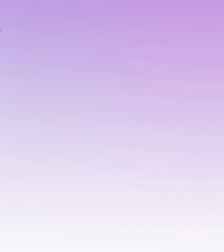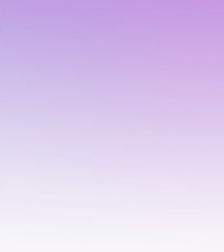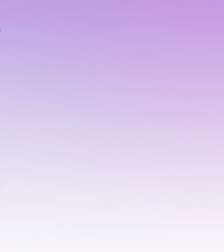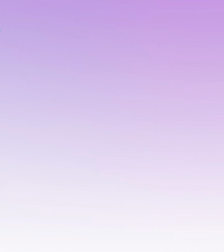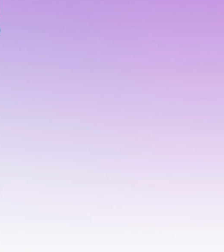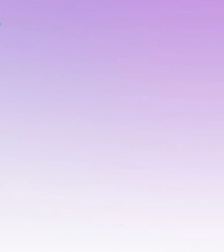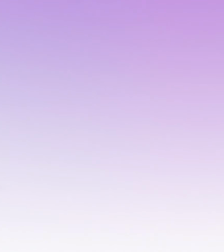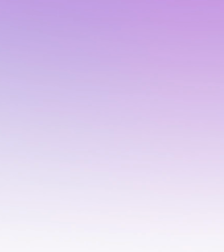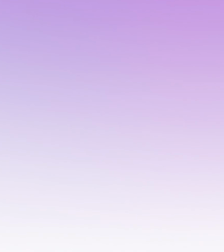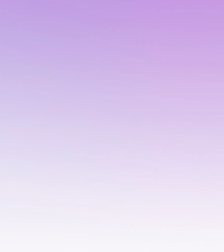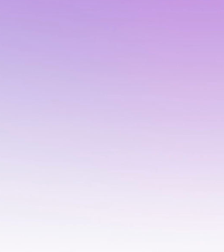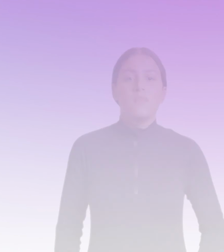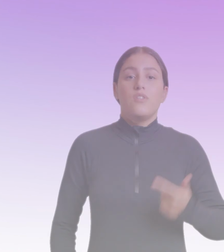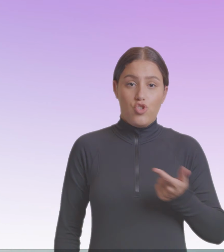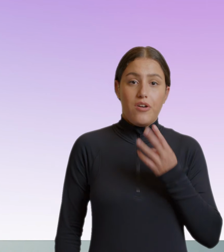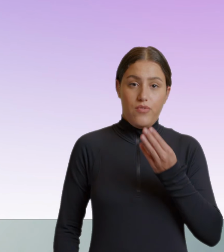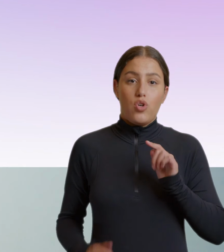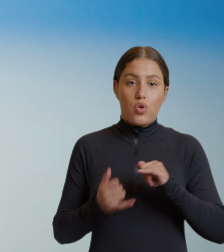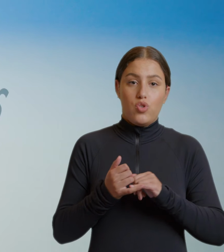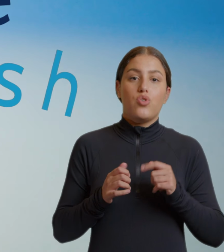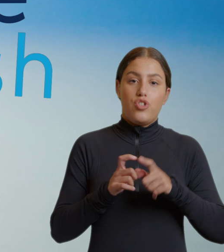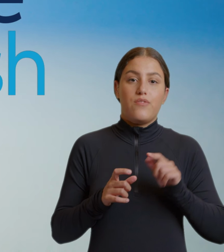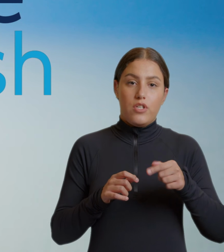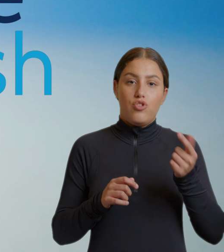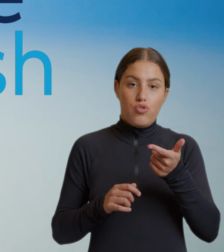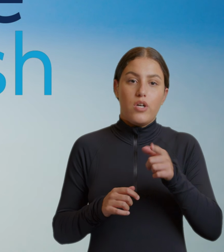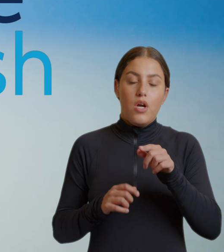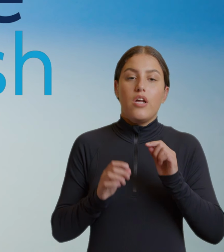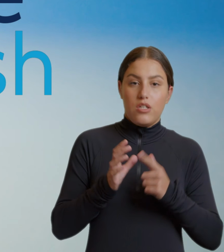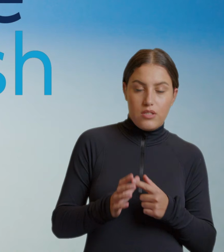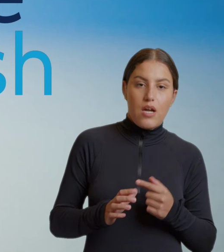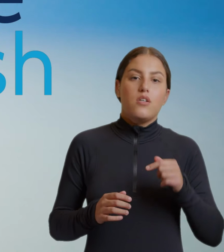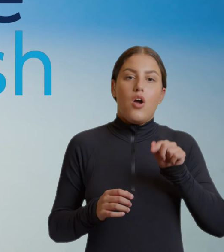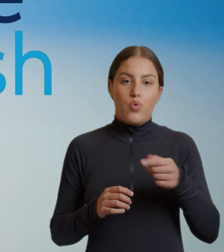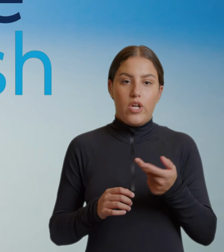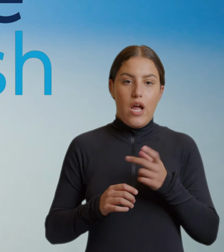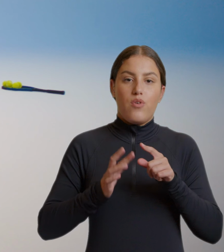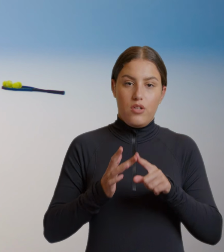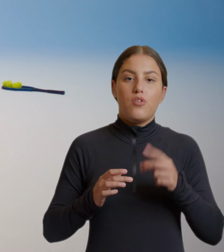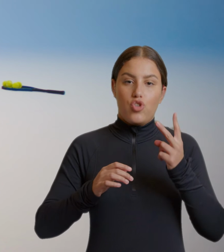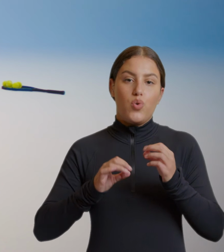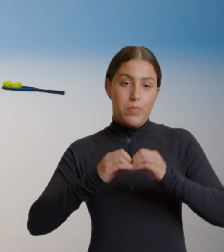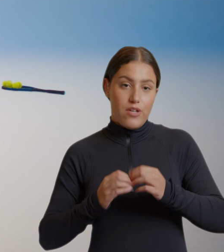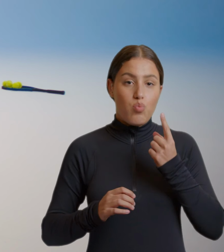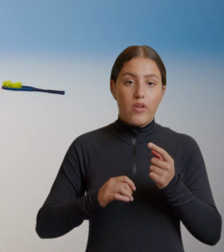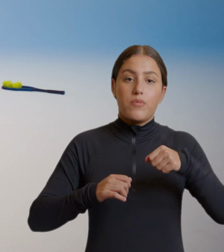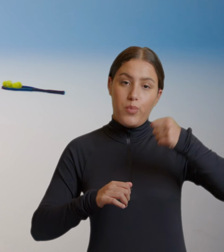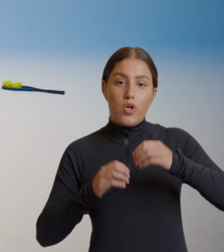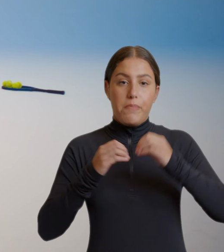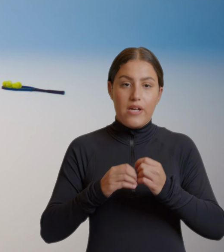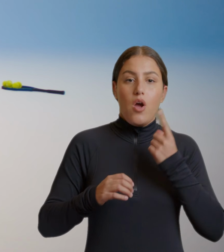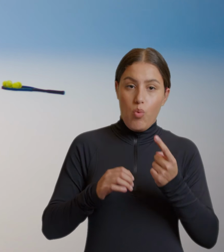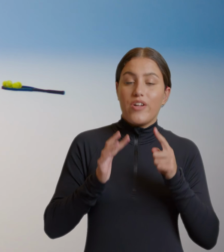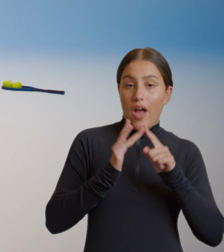Great stuff. Let's move on to drill four. Drill four is called shuttle dash. This drill will test your acceleration. And for that we have to implement